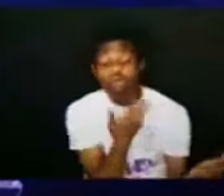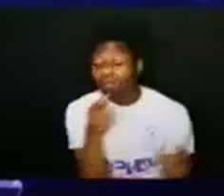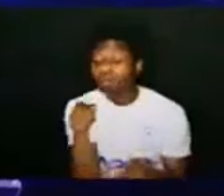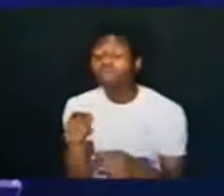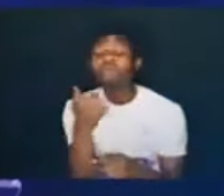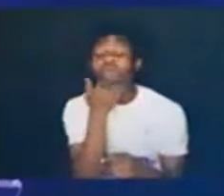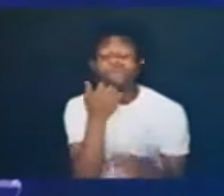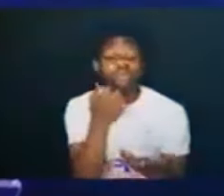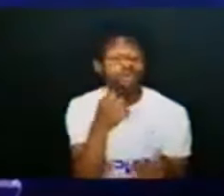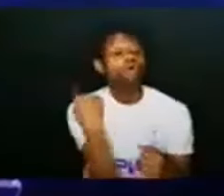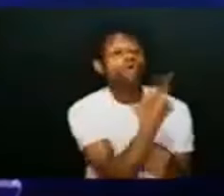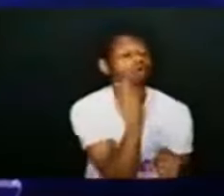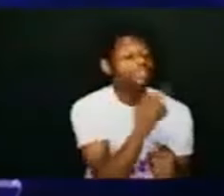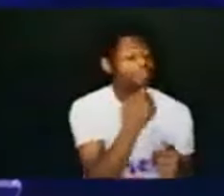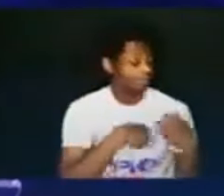fault?